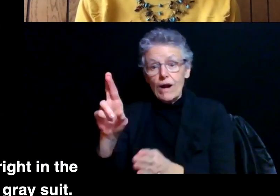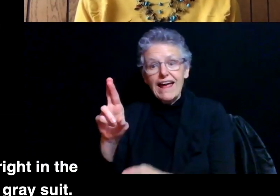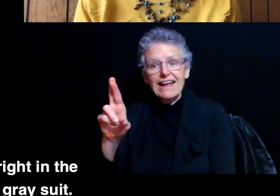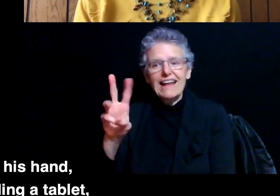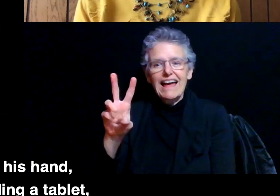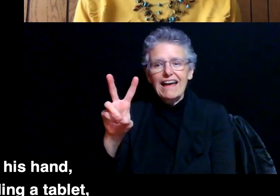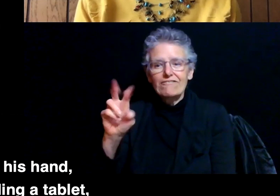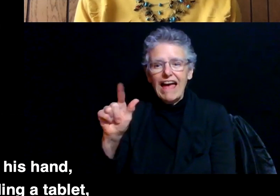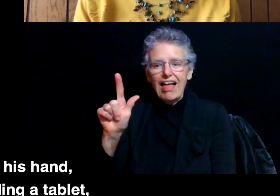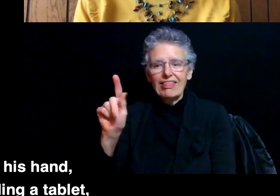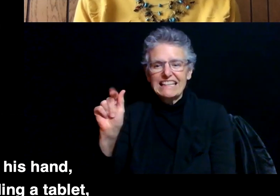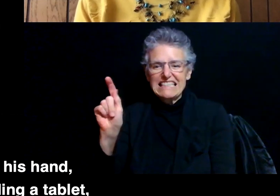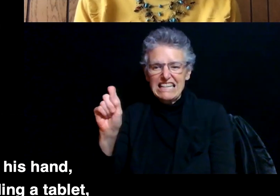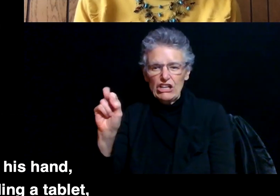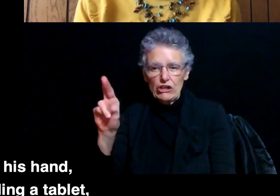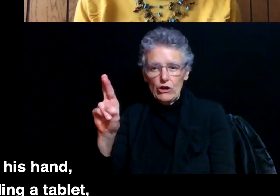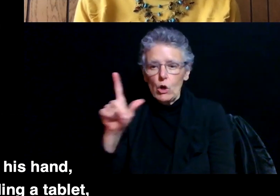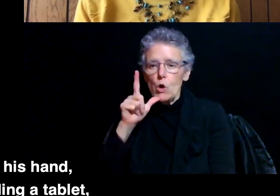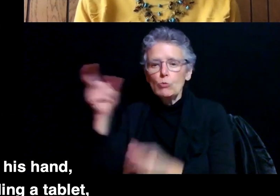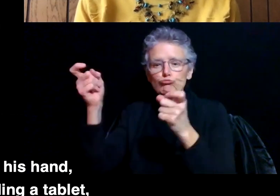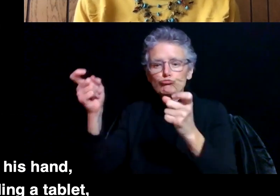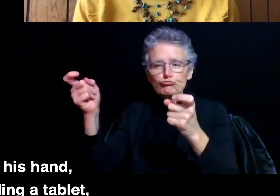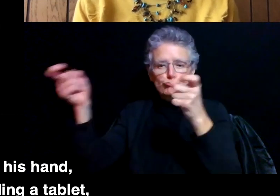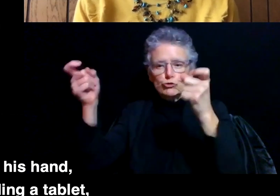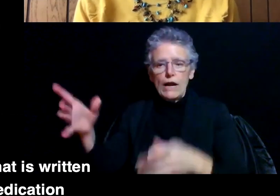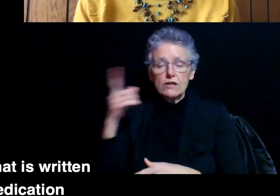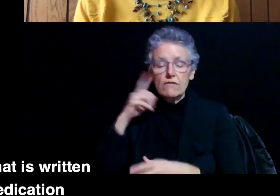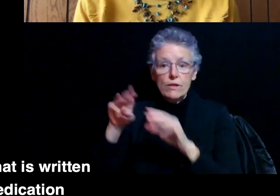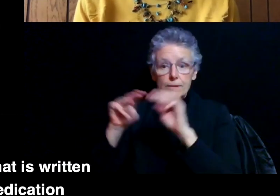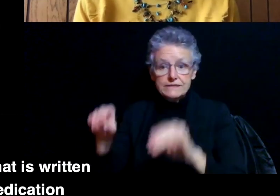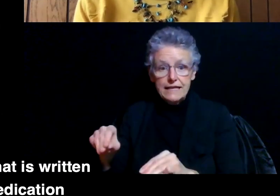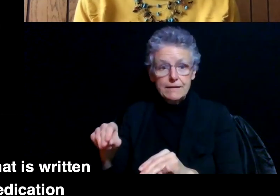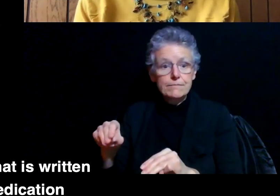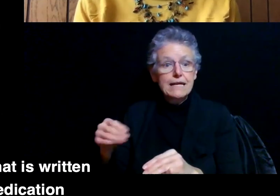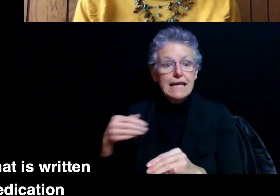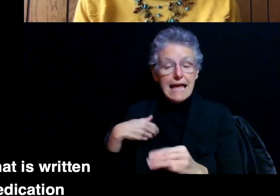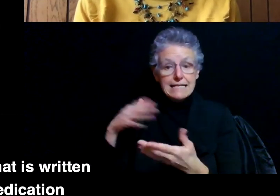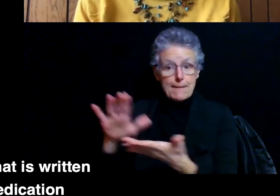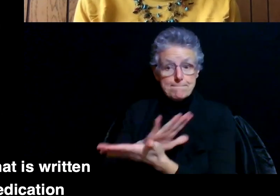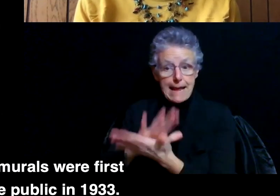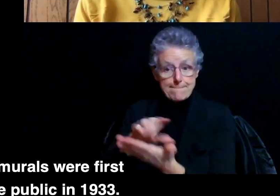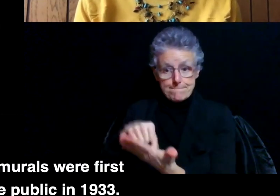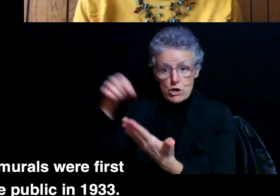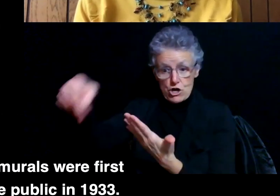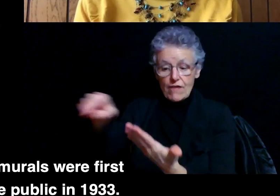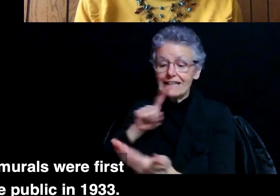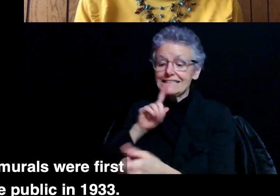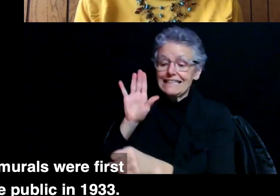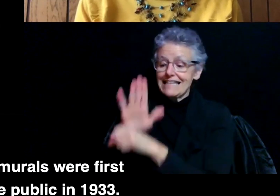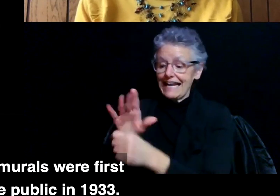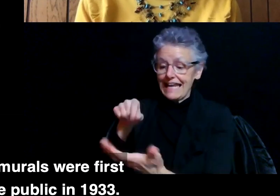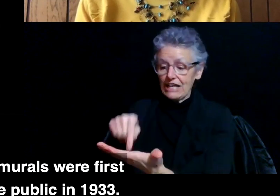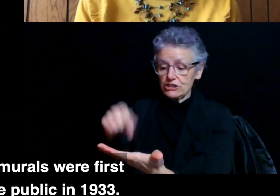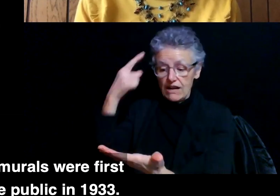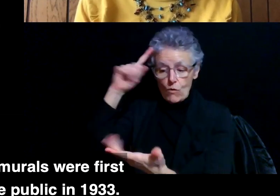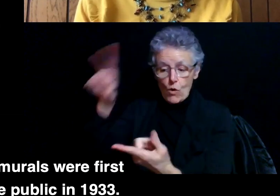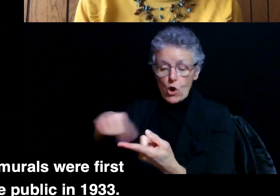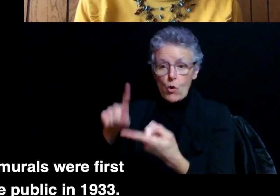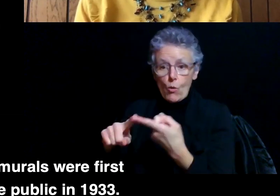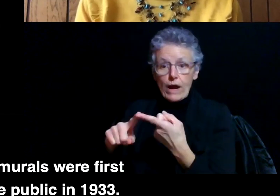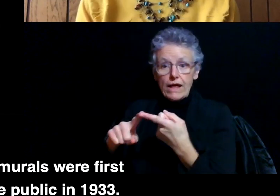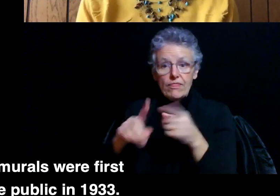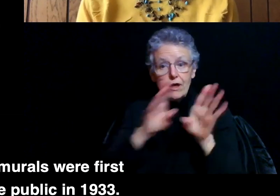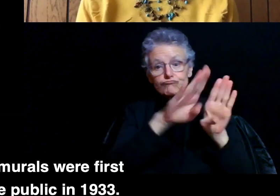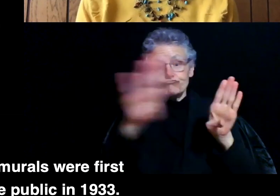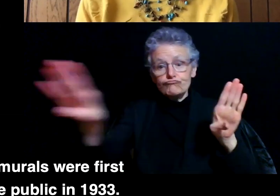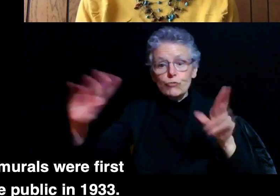suit. And in his hand, he's holding a tablet, and on that is written the dedication for when the murals were